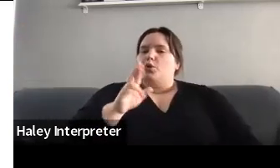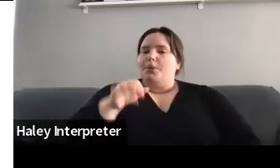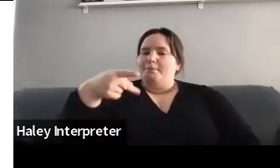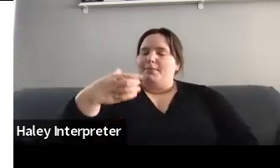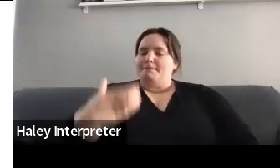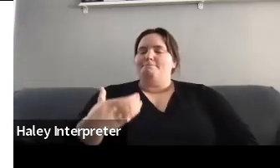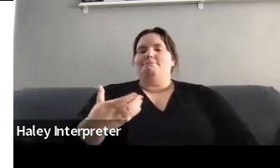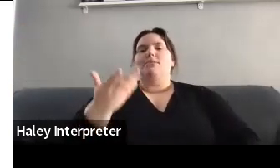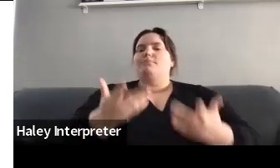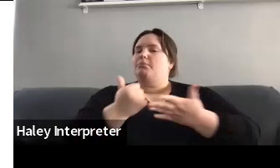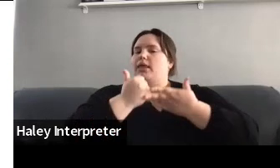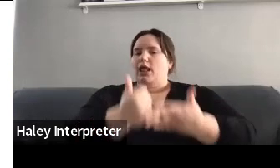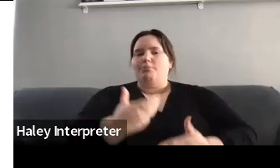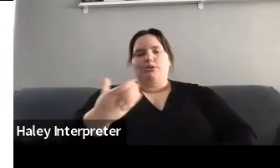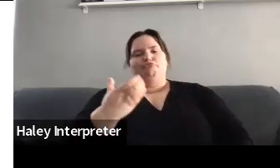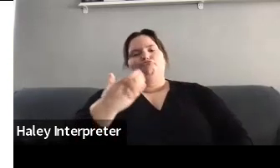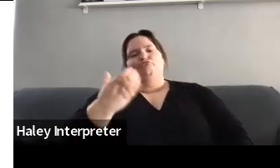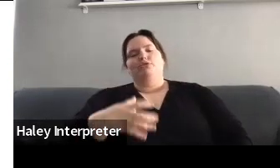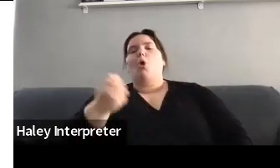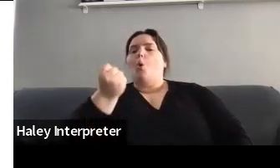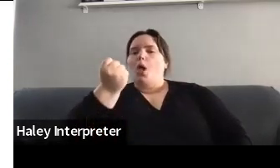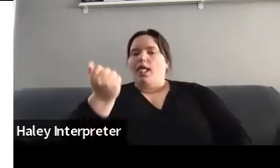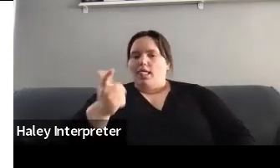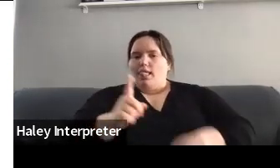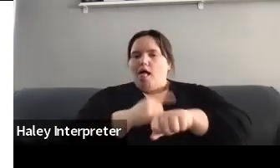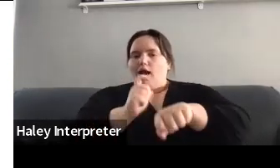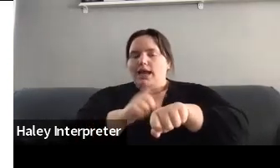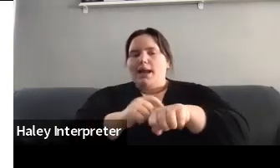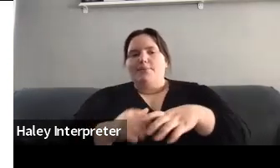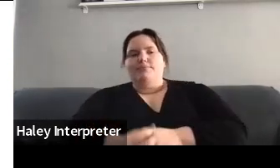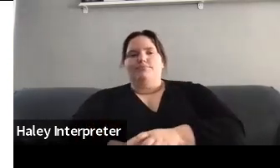that. There is a lot of assistive technology to help with